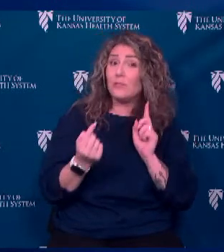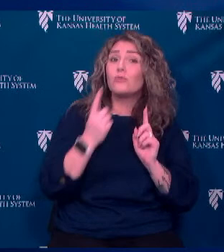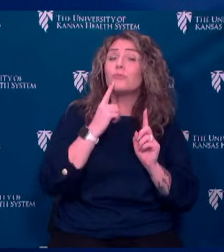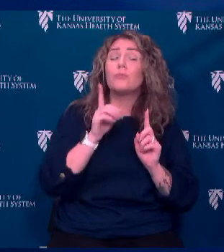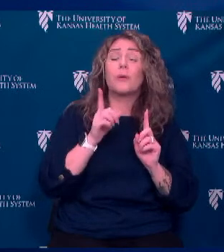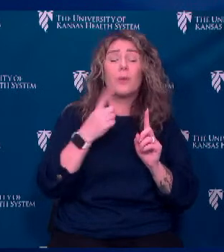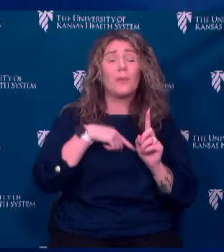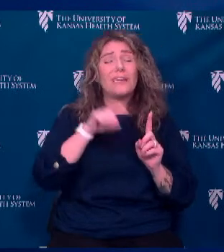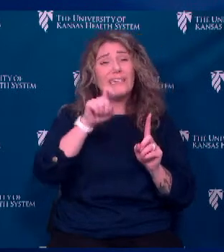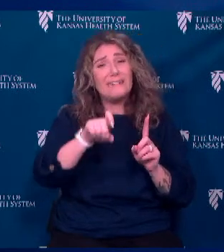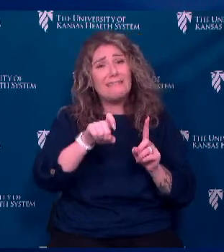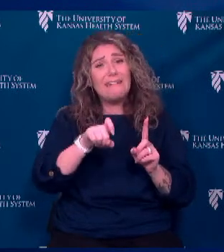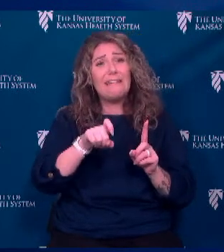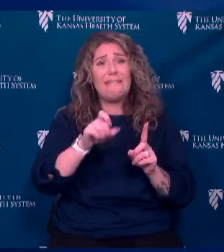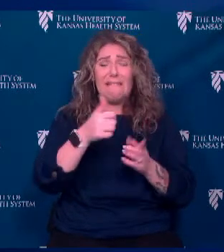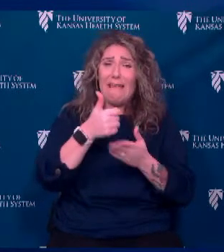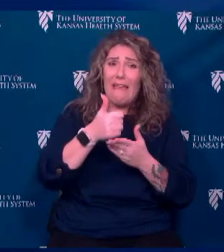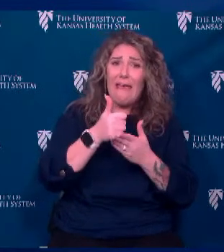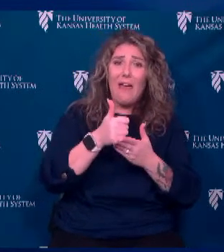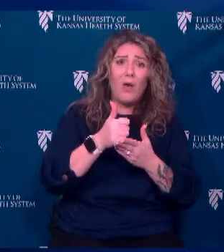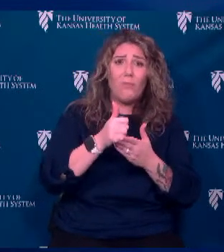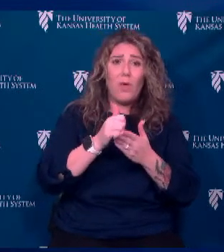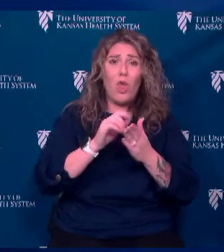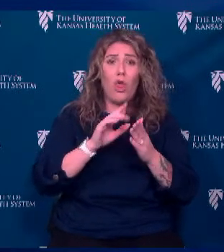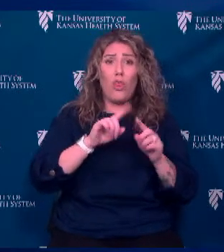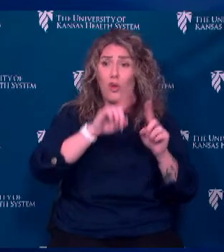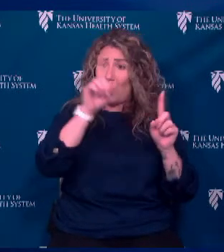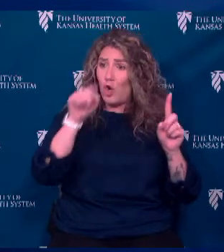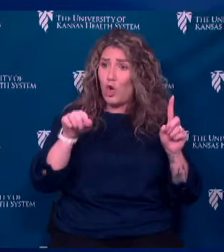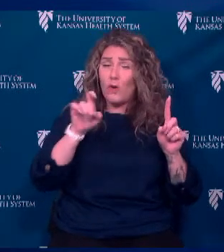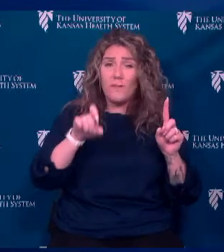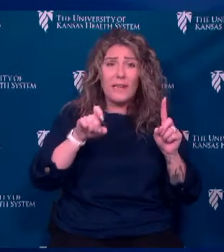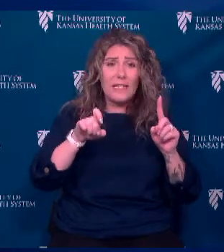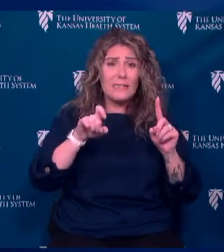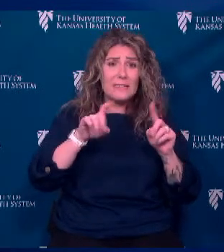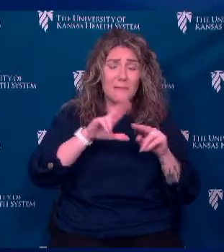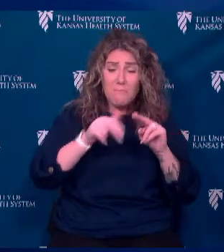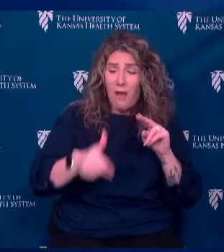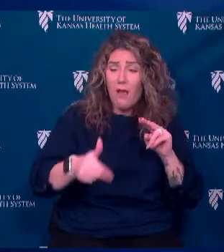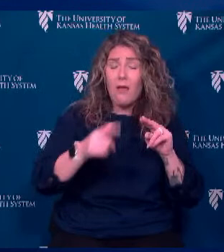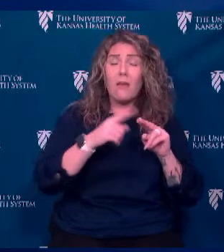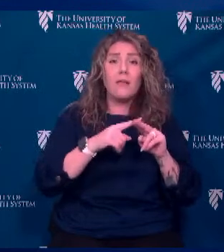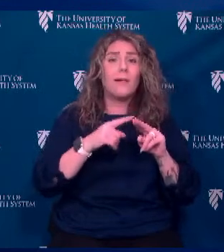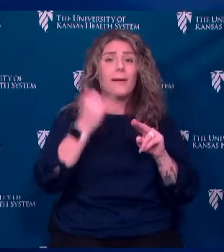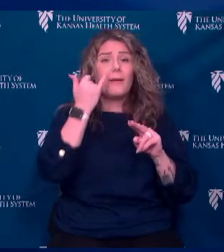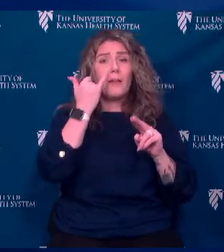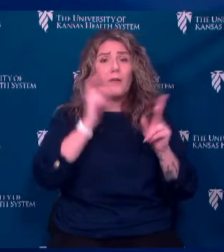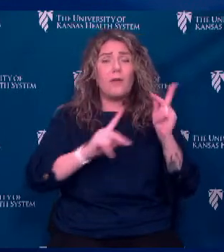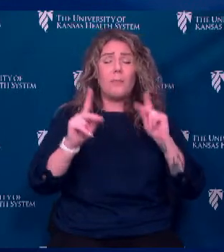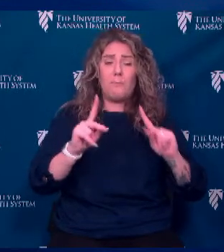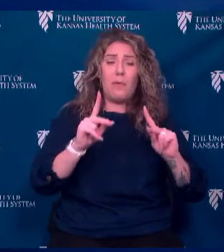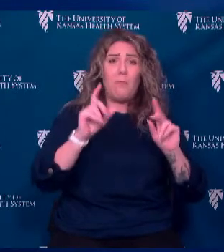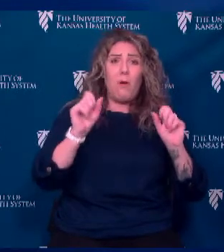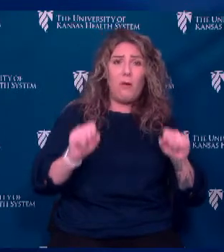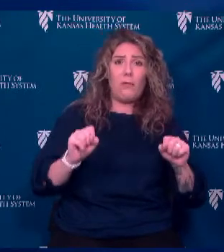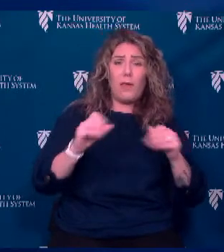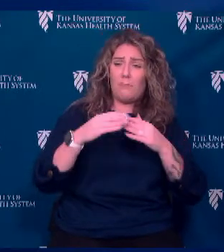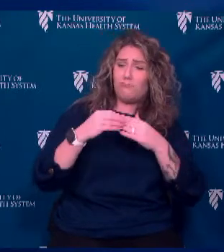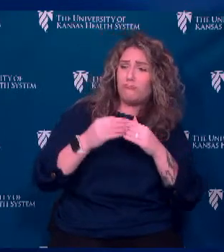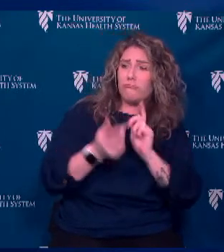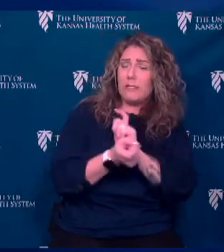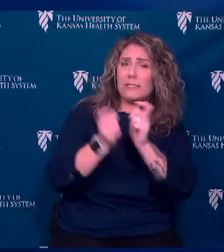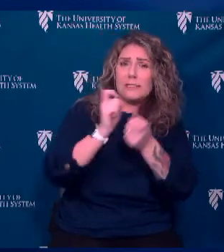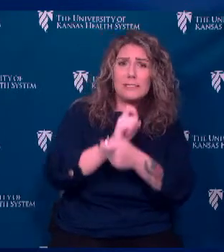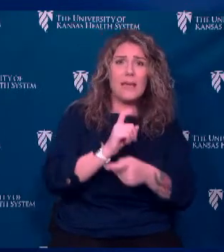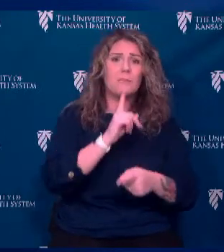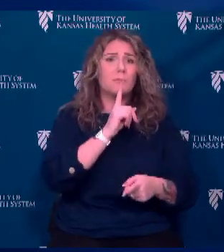us bend the curve. And if people in public can adapt the same degree of nimbleness, so when things get better, then sure, take masks